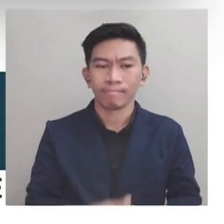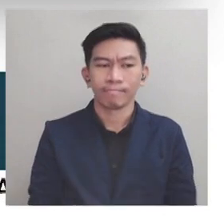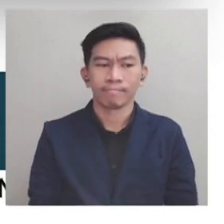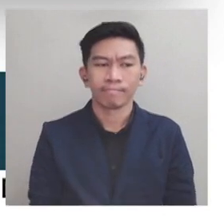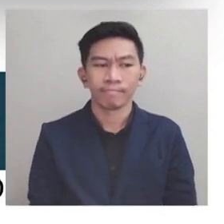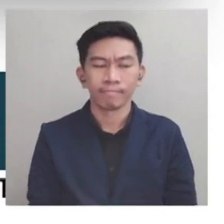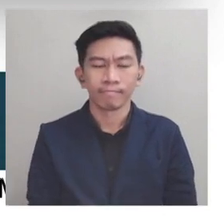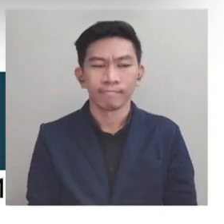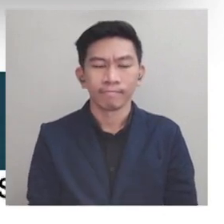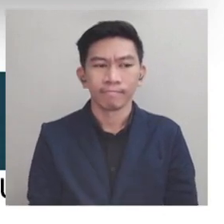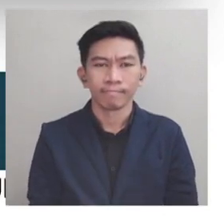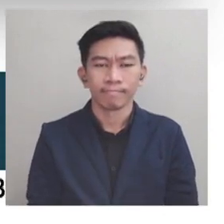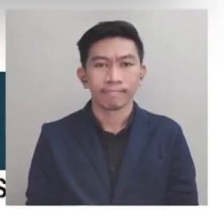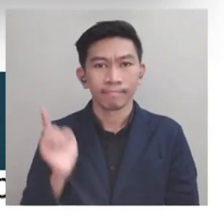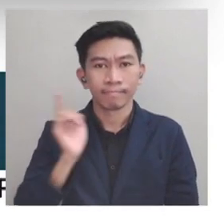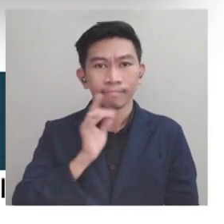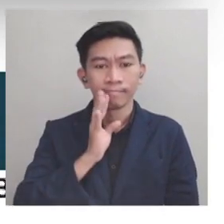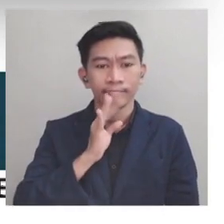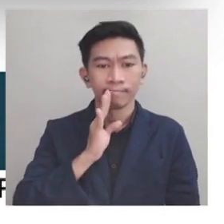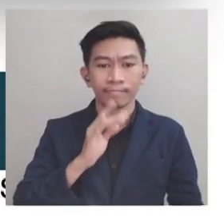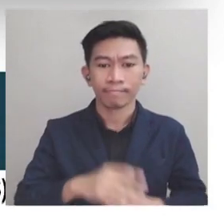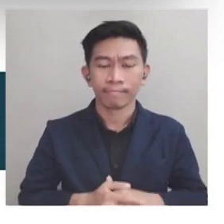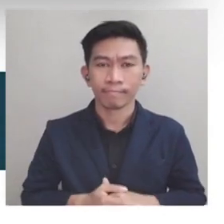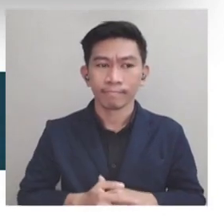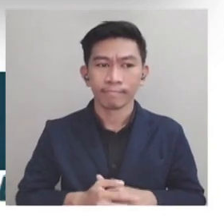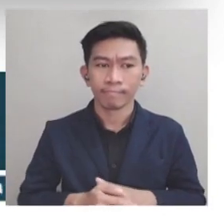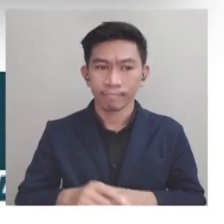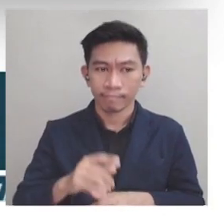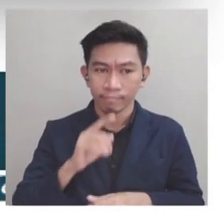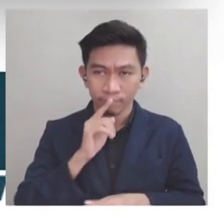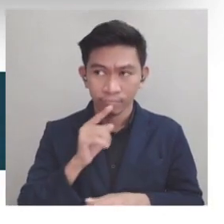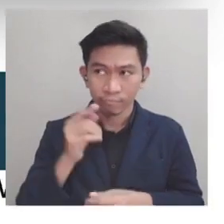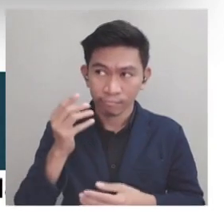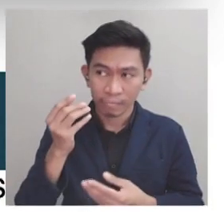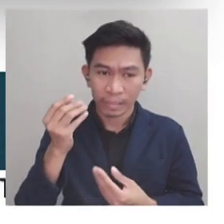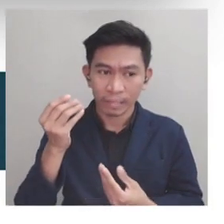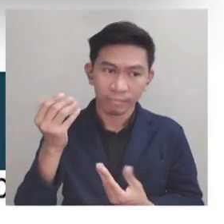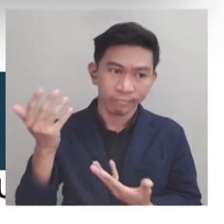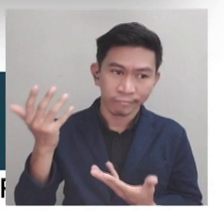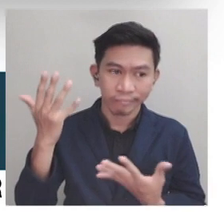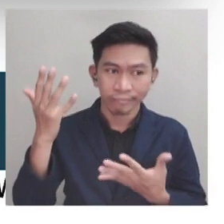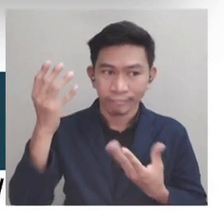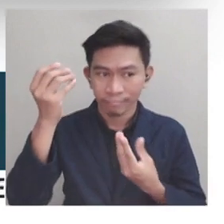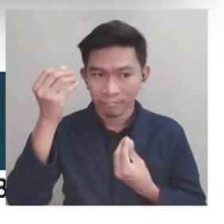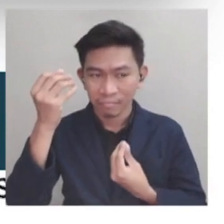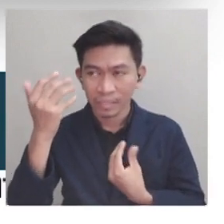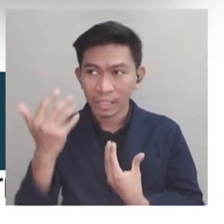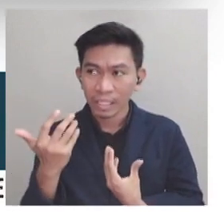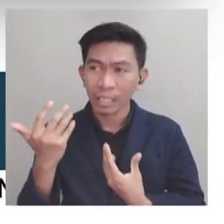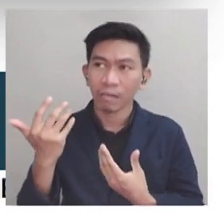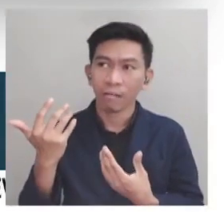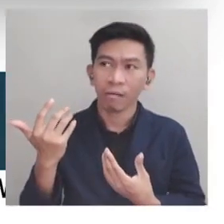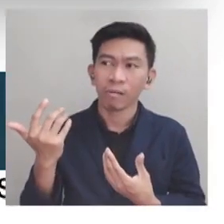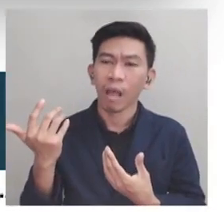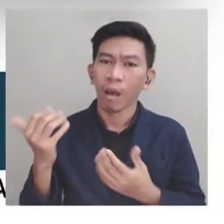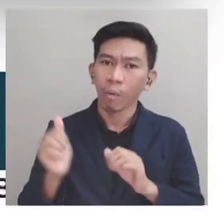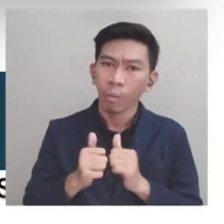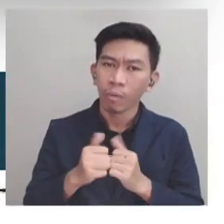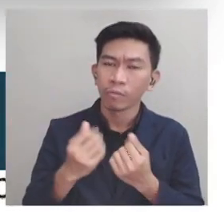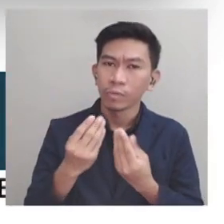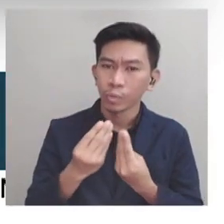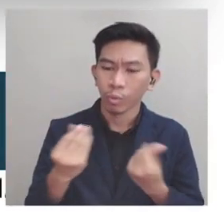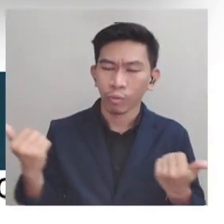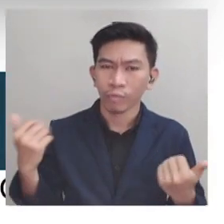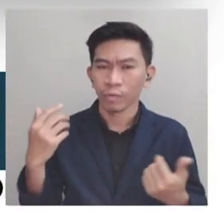Hindi naman tayo sinabihan po na natutugunan yung mga hinaing ng ating mga kasamahan, hinaing namin sa